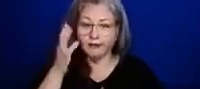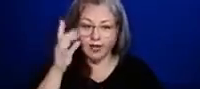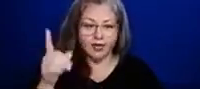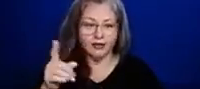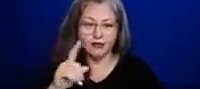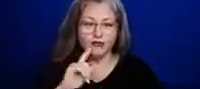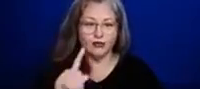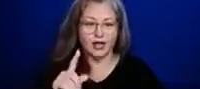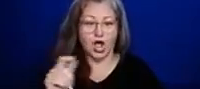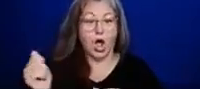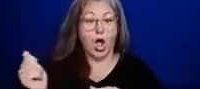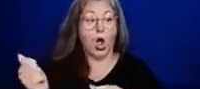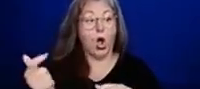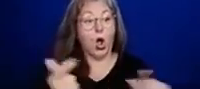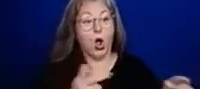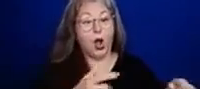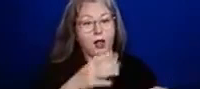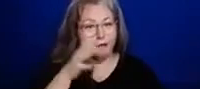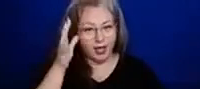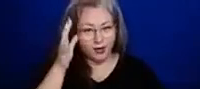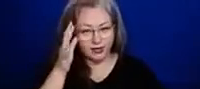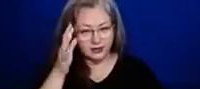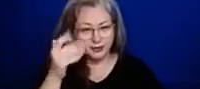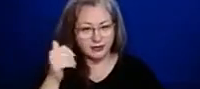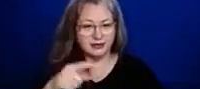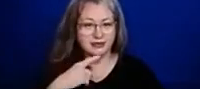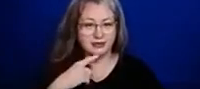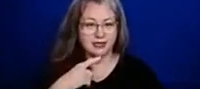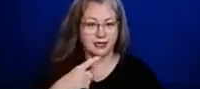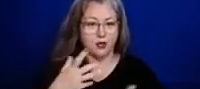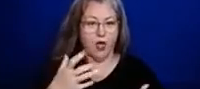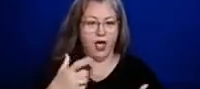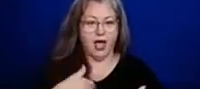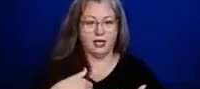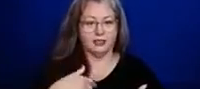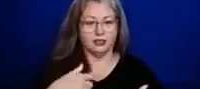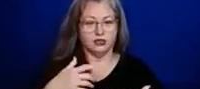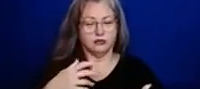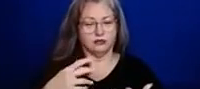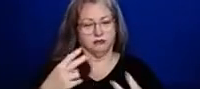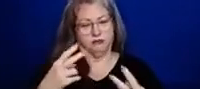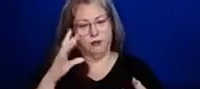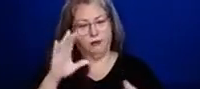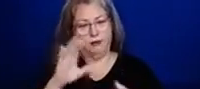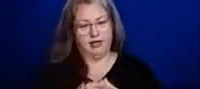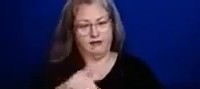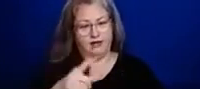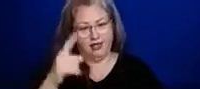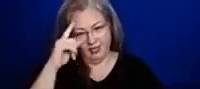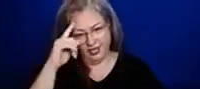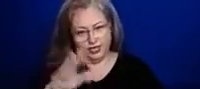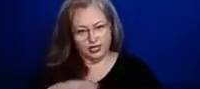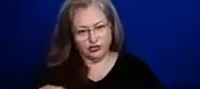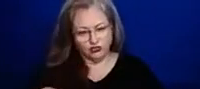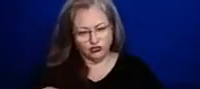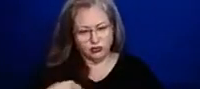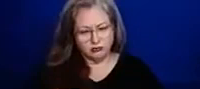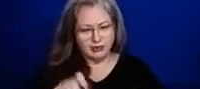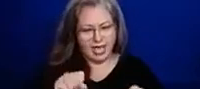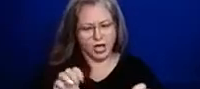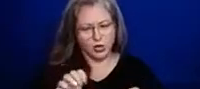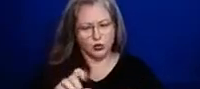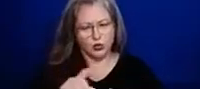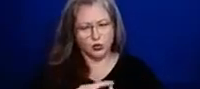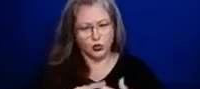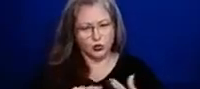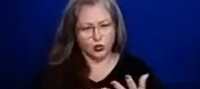was all parents from that time, because it was like what it was to be believed, you know, the good thing that children would do,